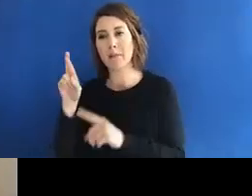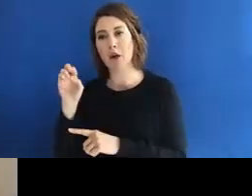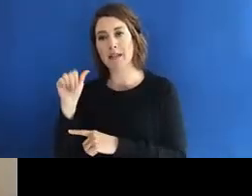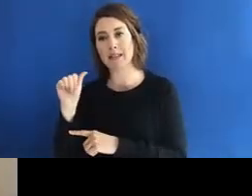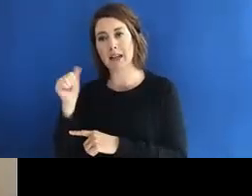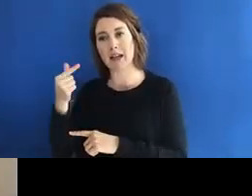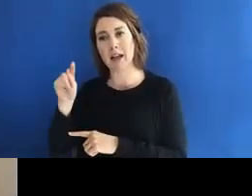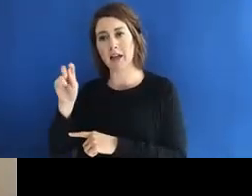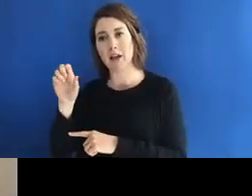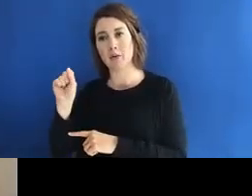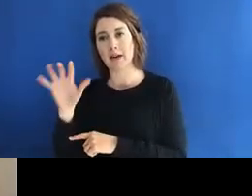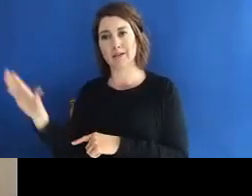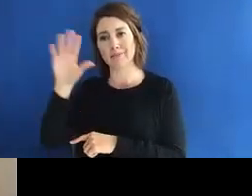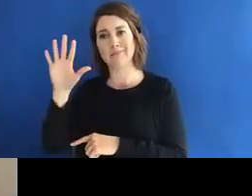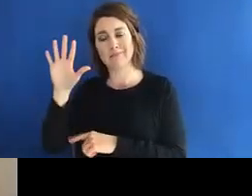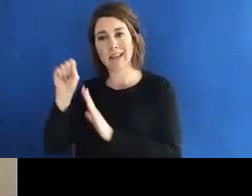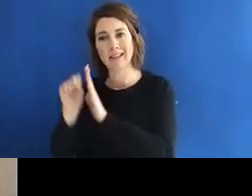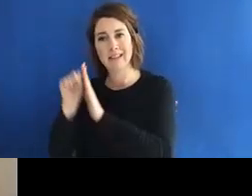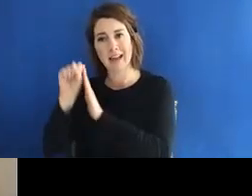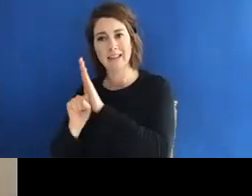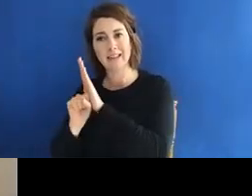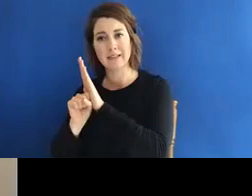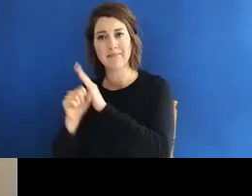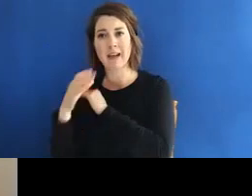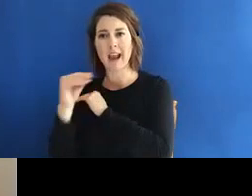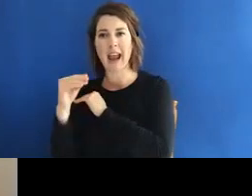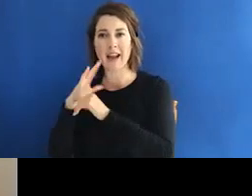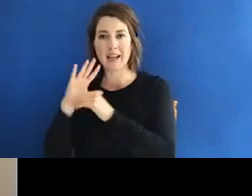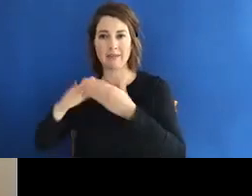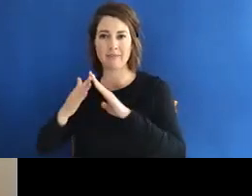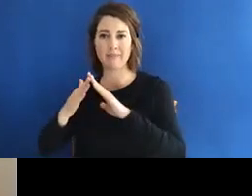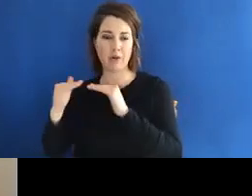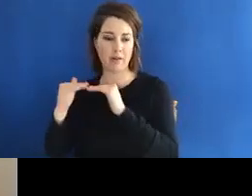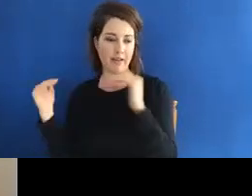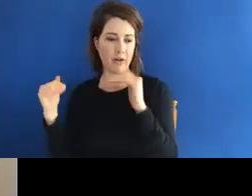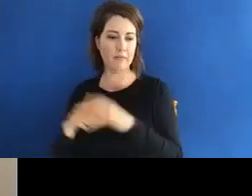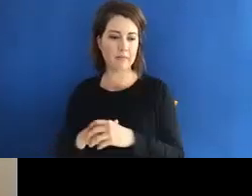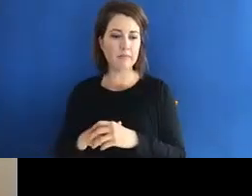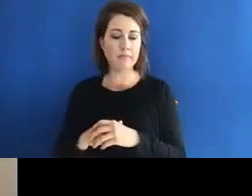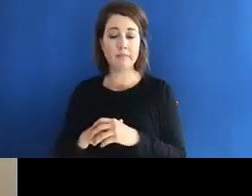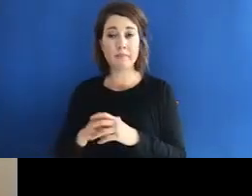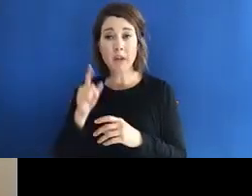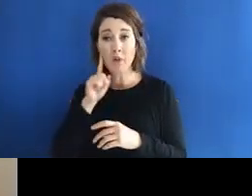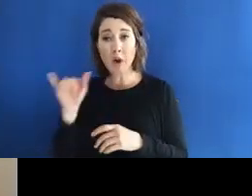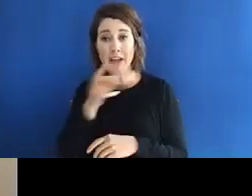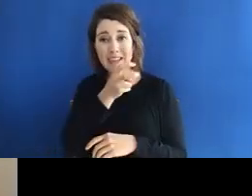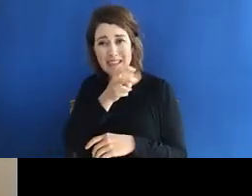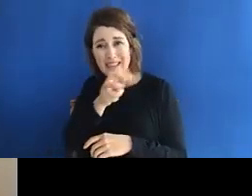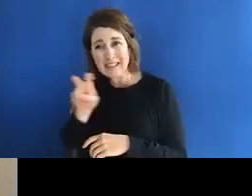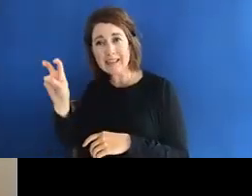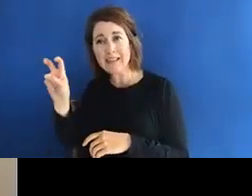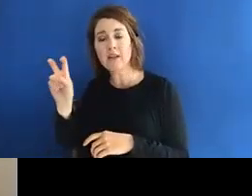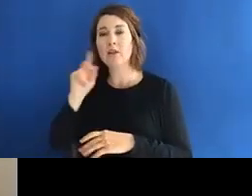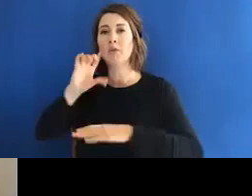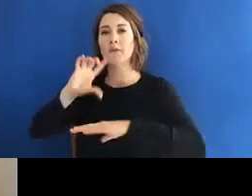grantees administering the programs at the state and local level. In a phased migration, we have been building